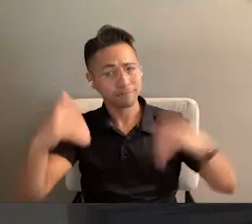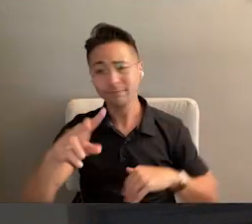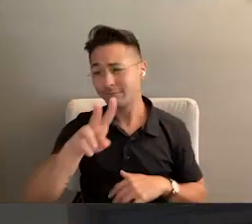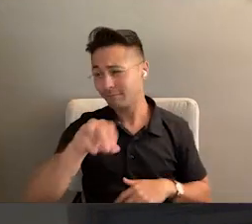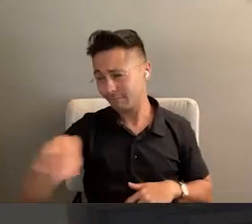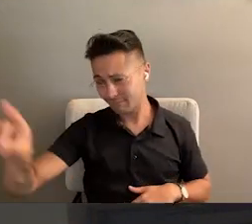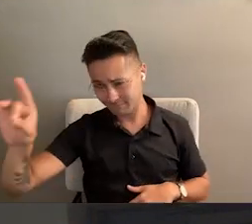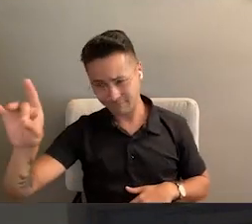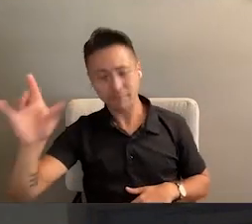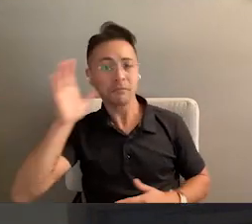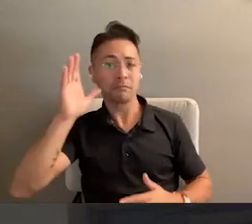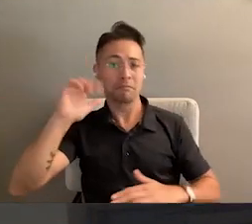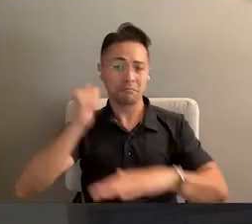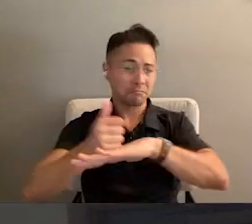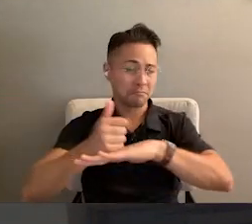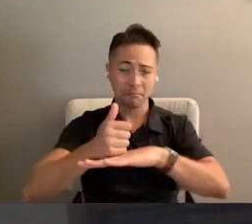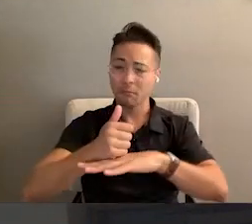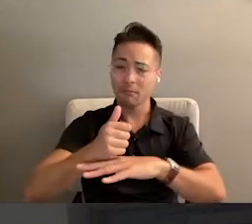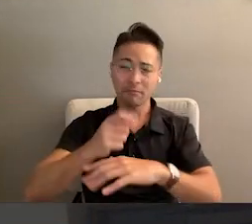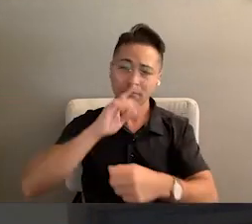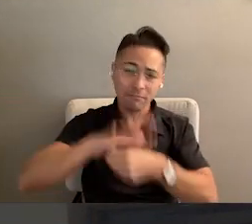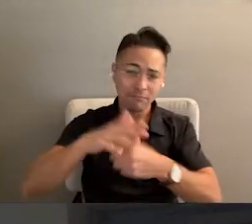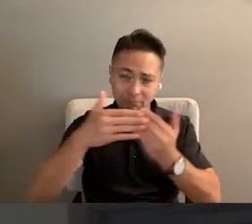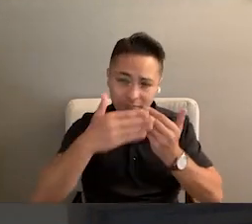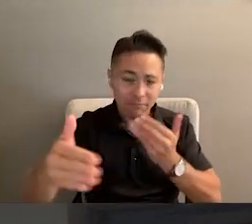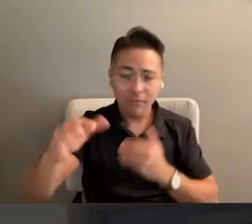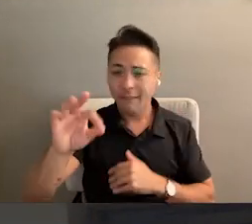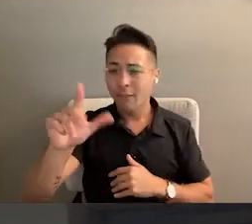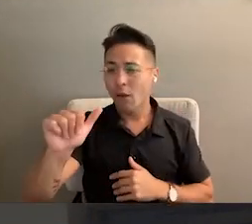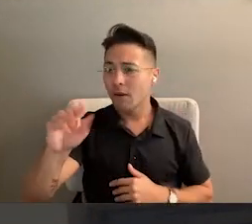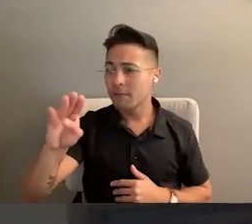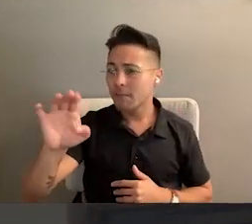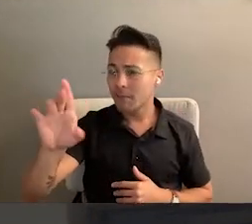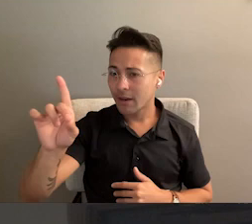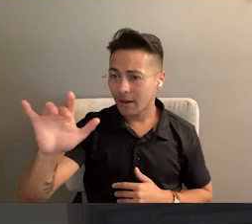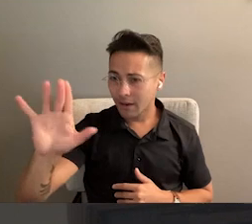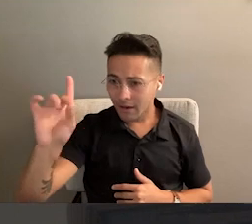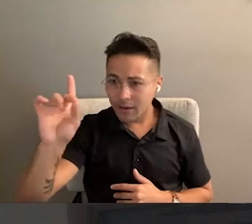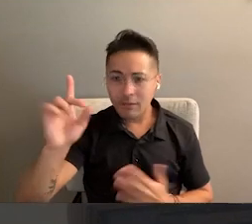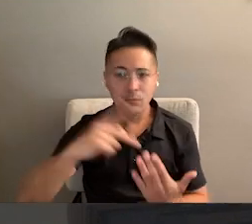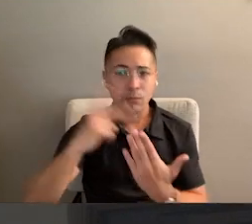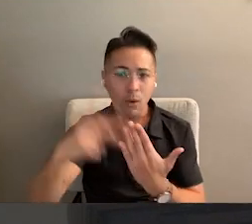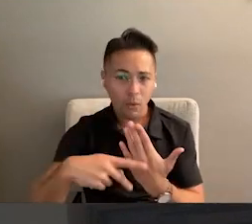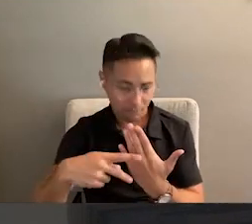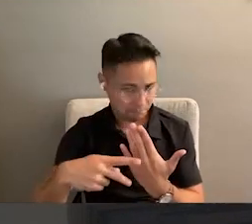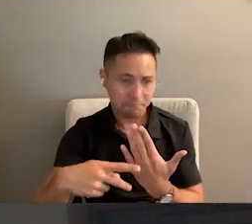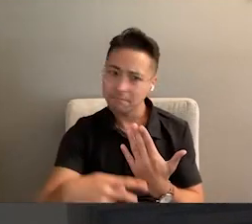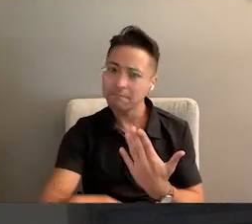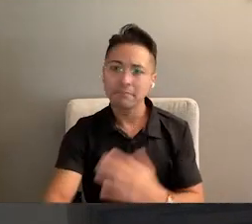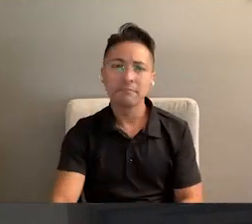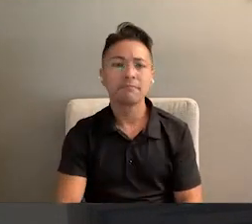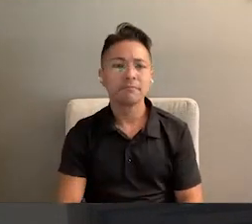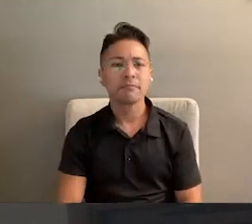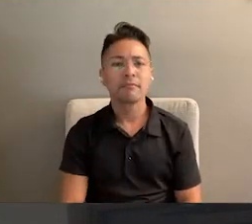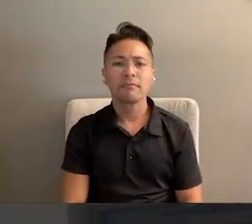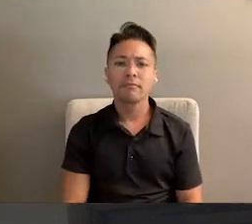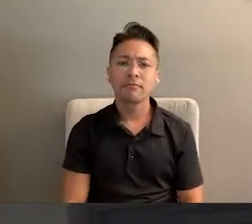option for folks. By 2008, it became a permanent part of the Florida Medicaid state program.